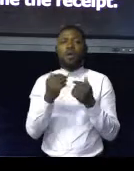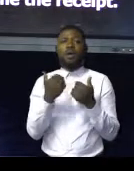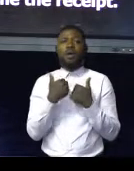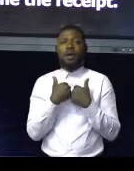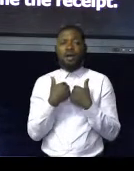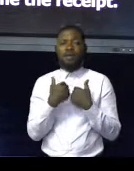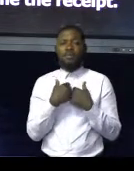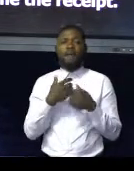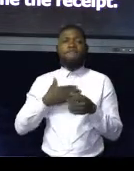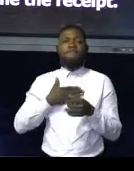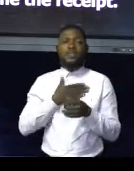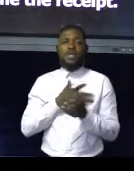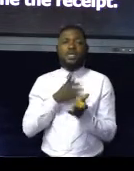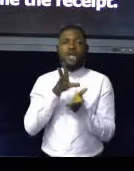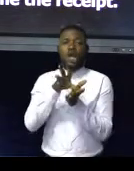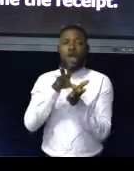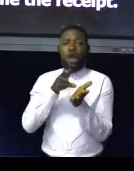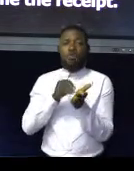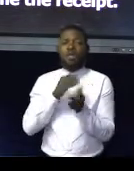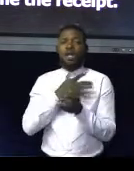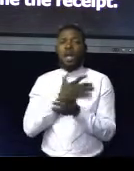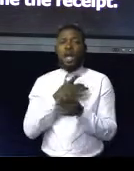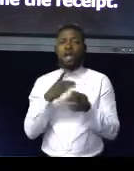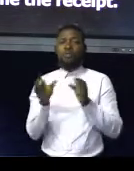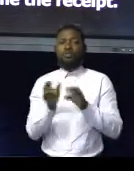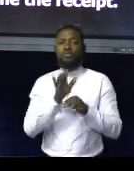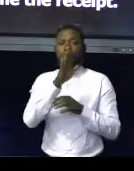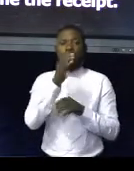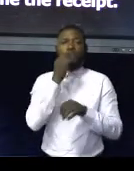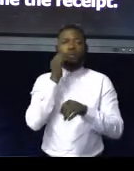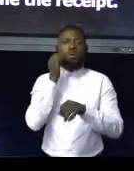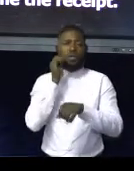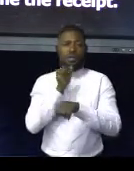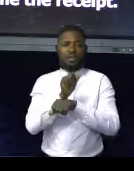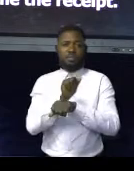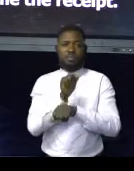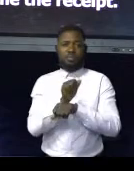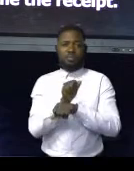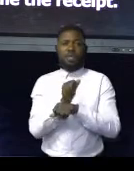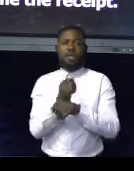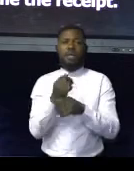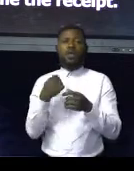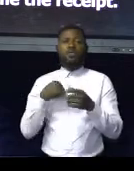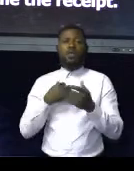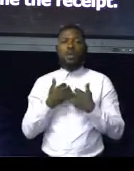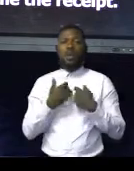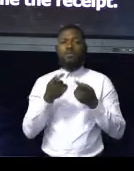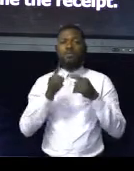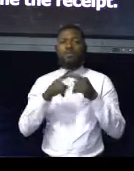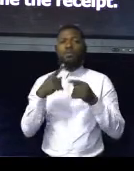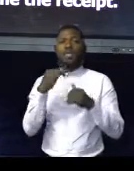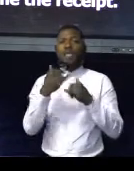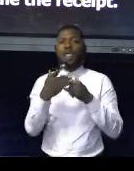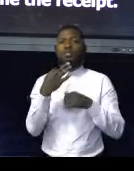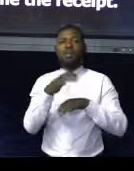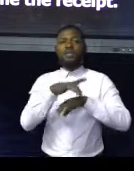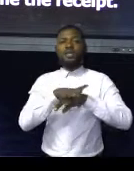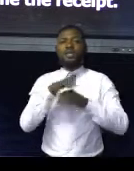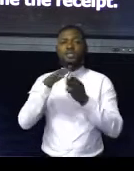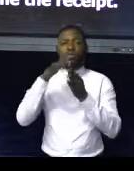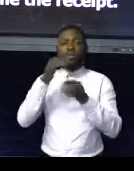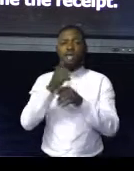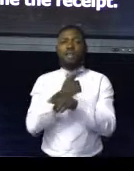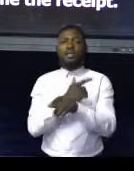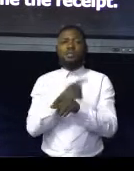has, or have. Please copy and do your assignments. We have come to the end of the